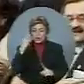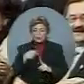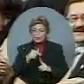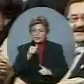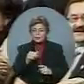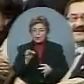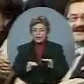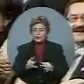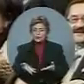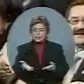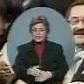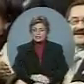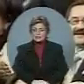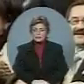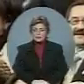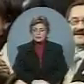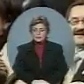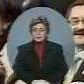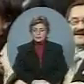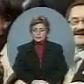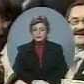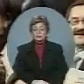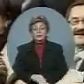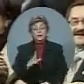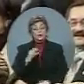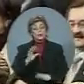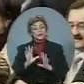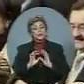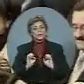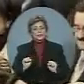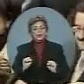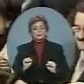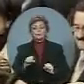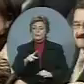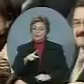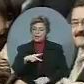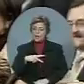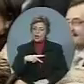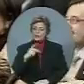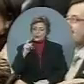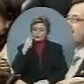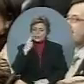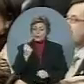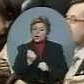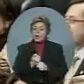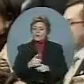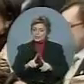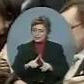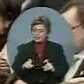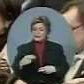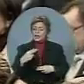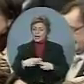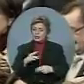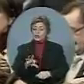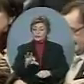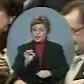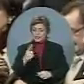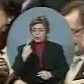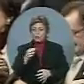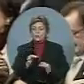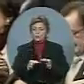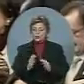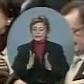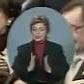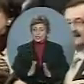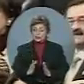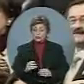Once again, Mr. Speaker, this government has made a number of appointments to the bench of people of very high quality. In fact, Mr.